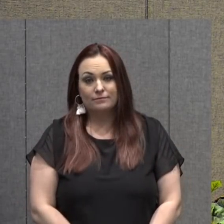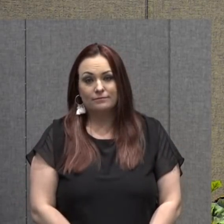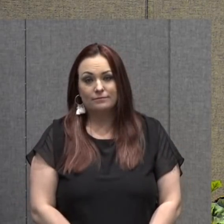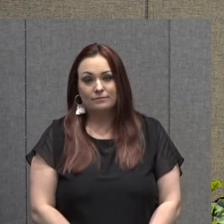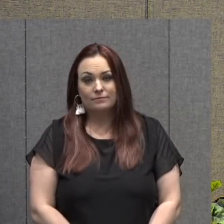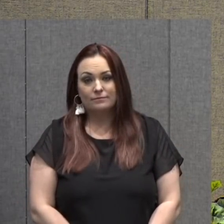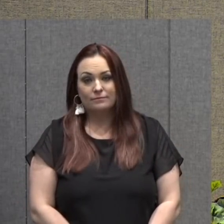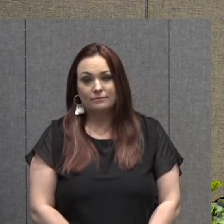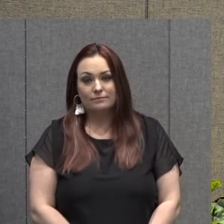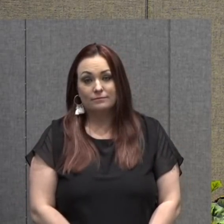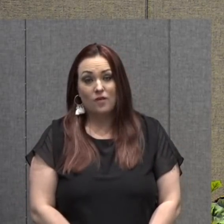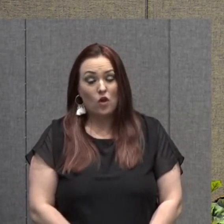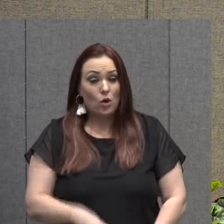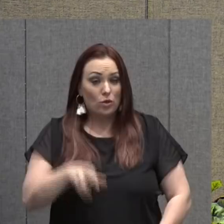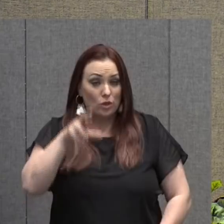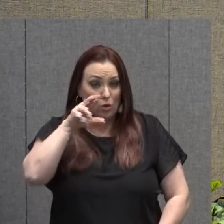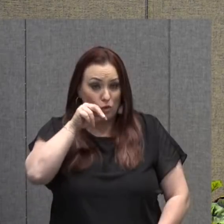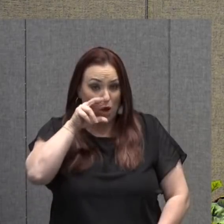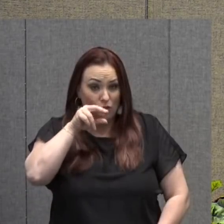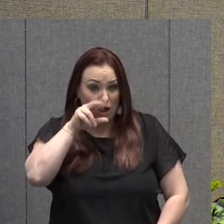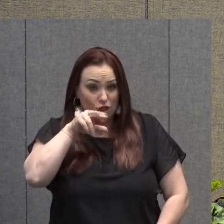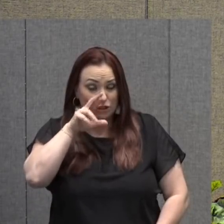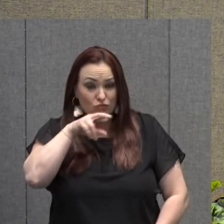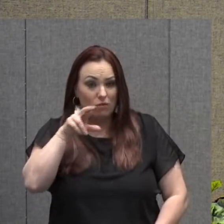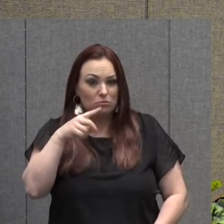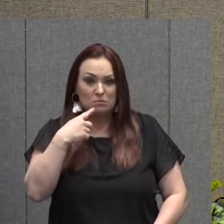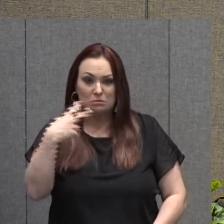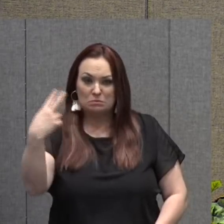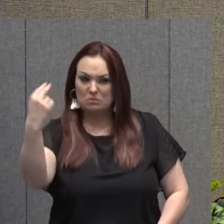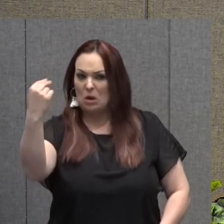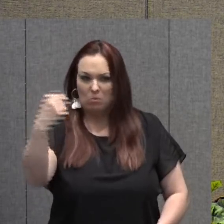They said no